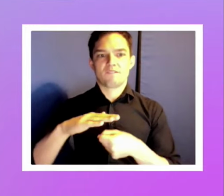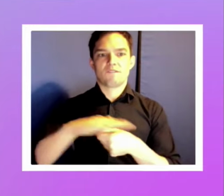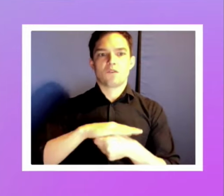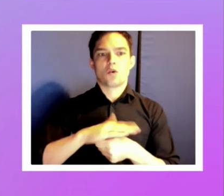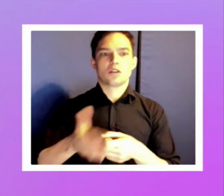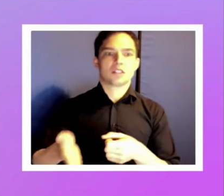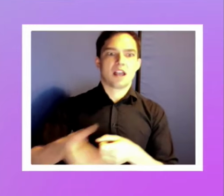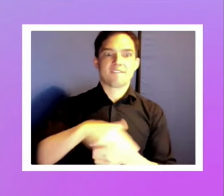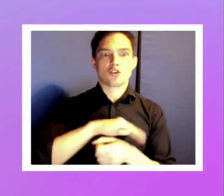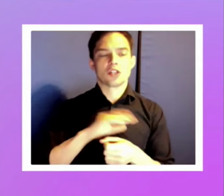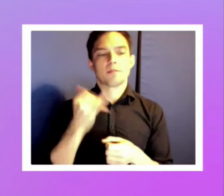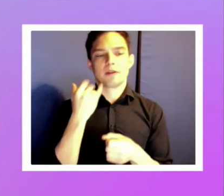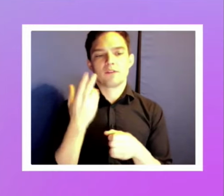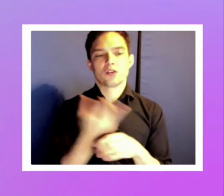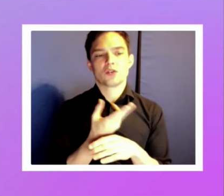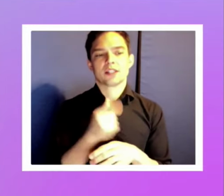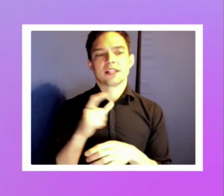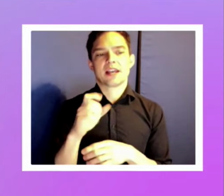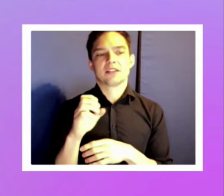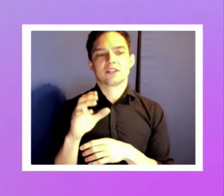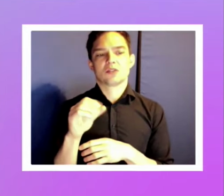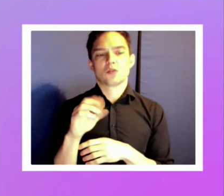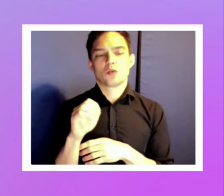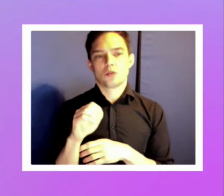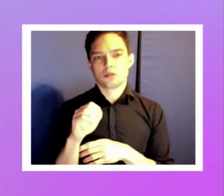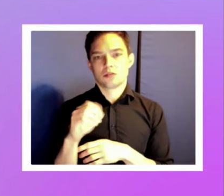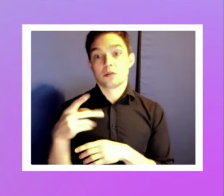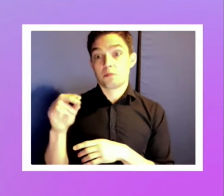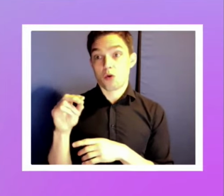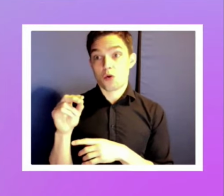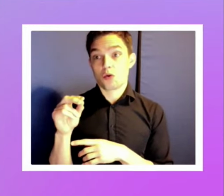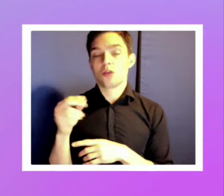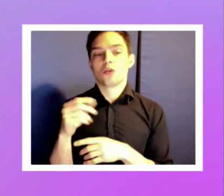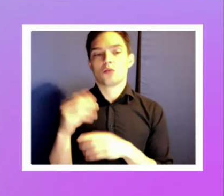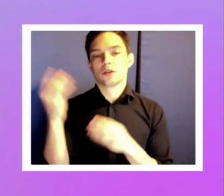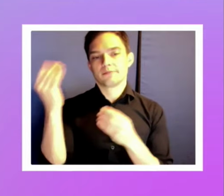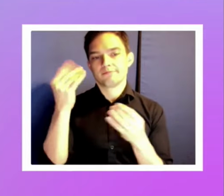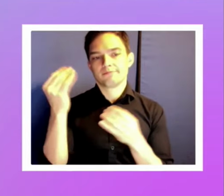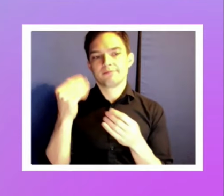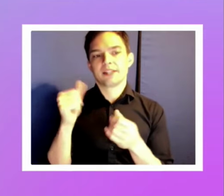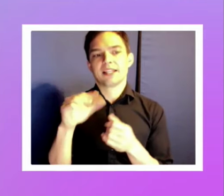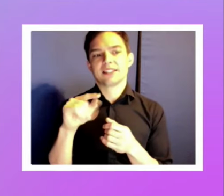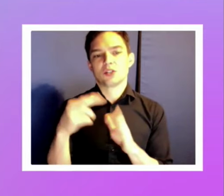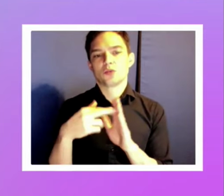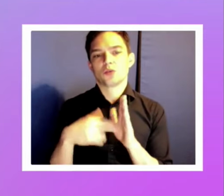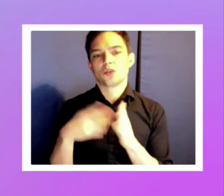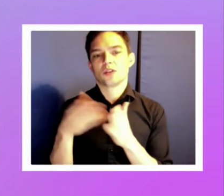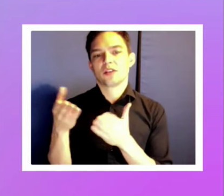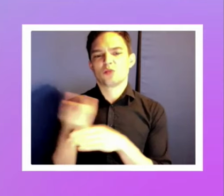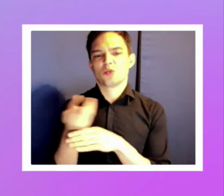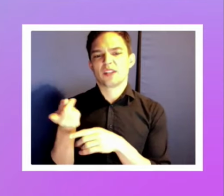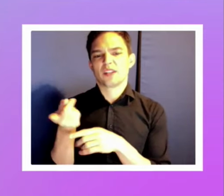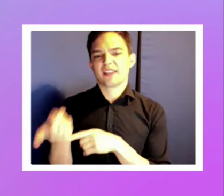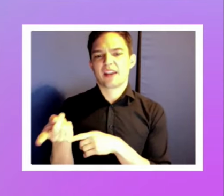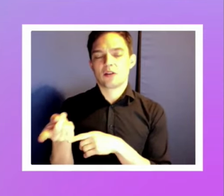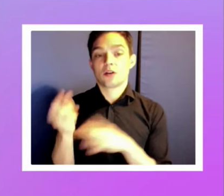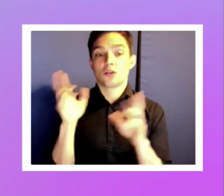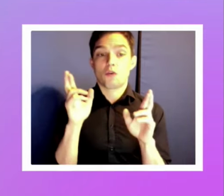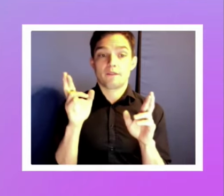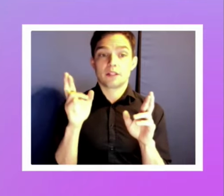example, we are looking at implementing ACT rules there, and we are hoping to